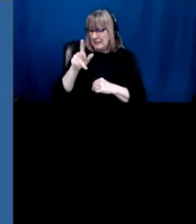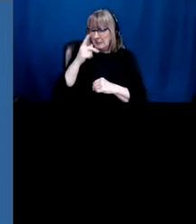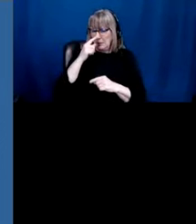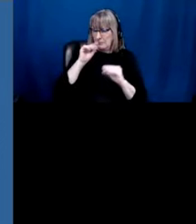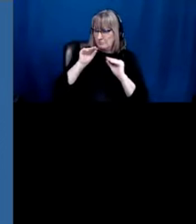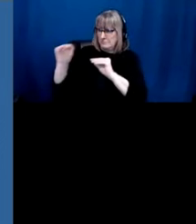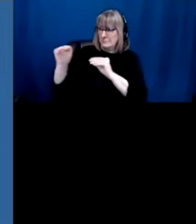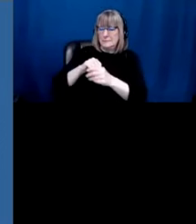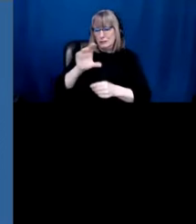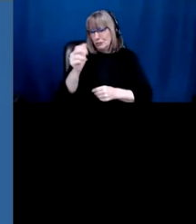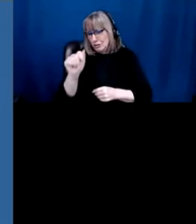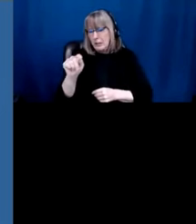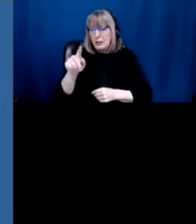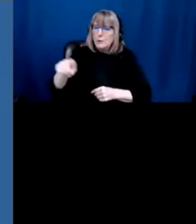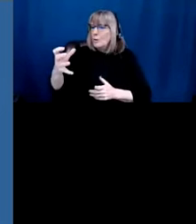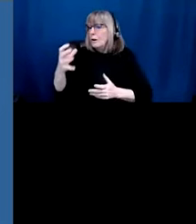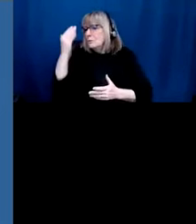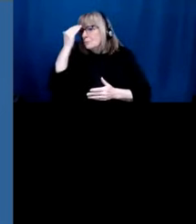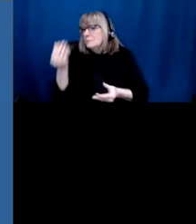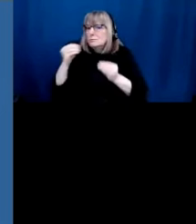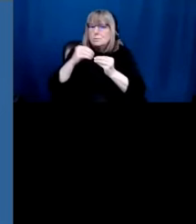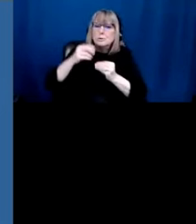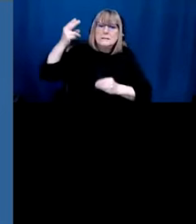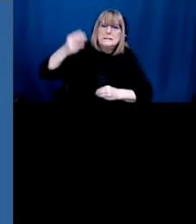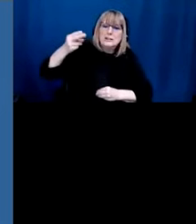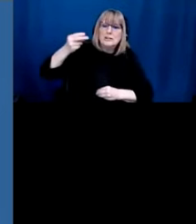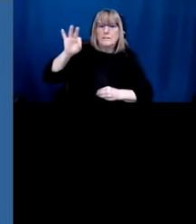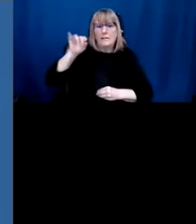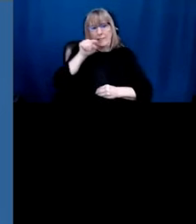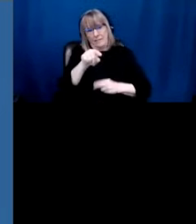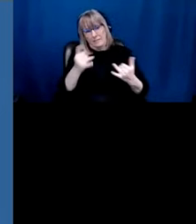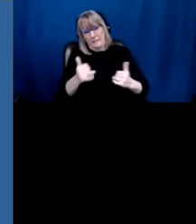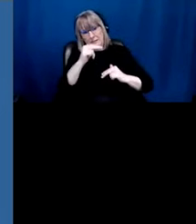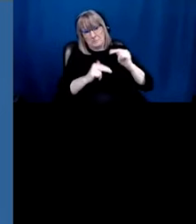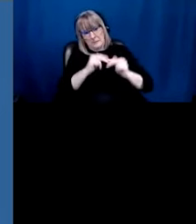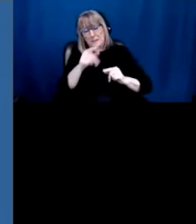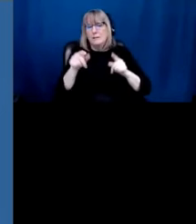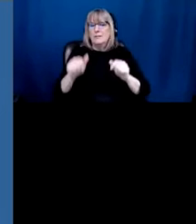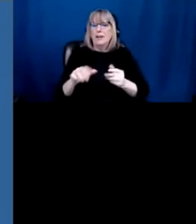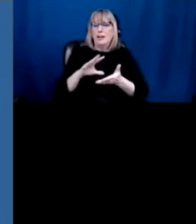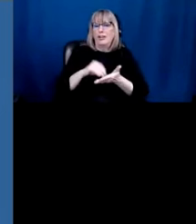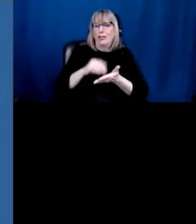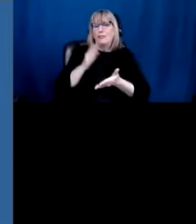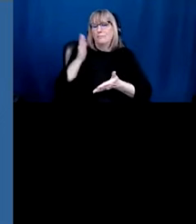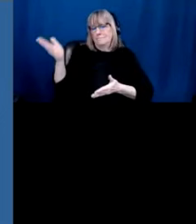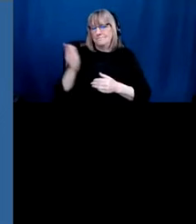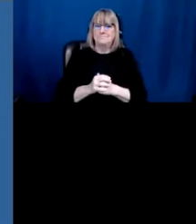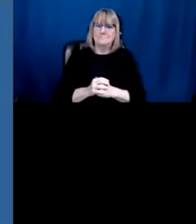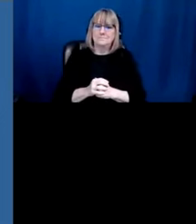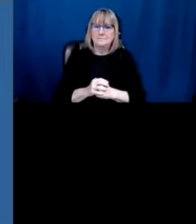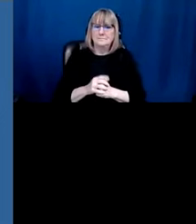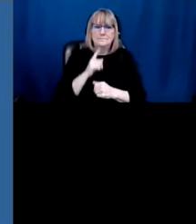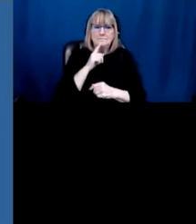for us so that if you want to learn more about the history of this building, you can. It's been